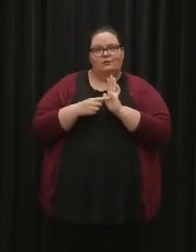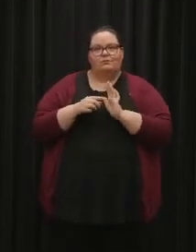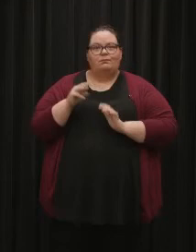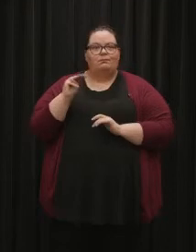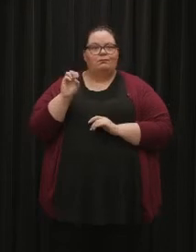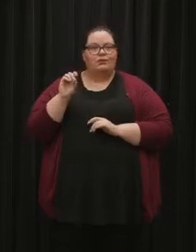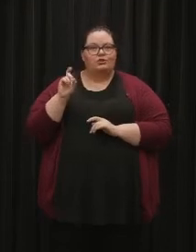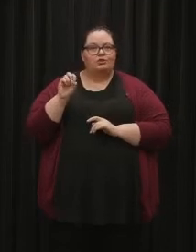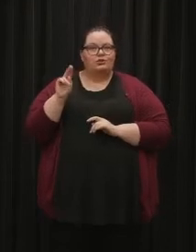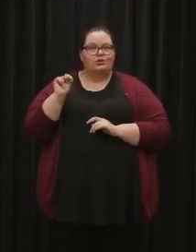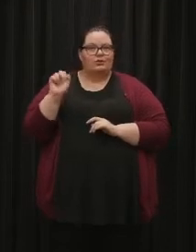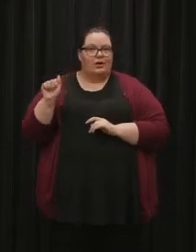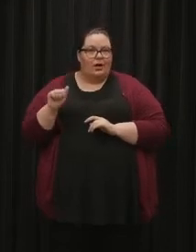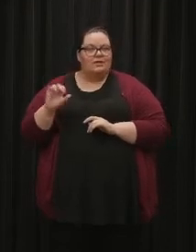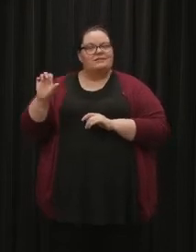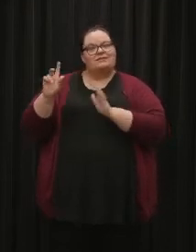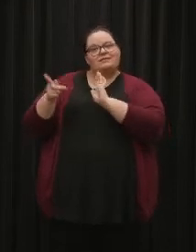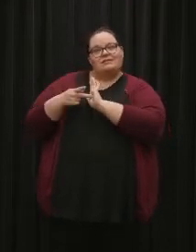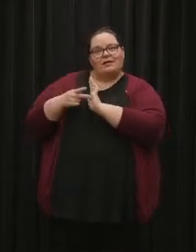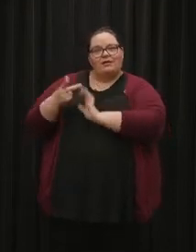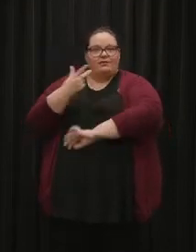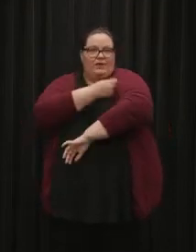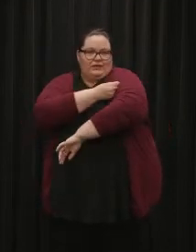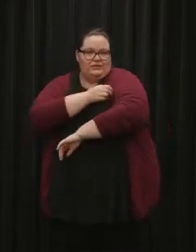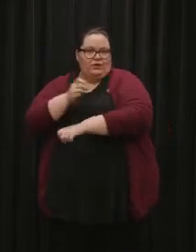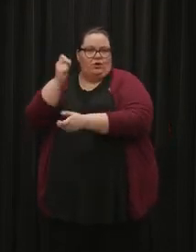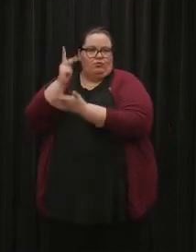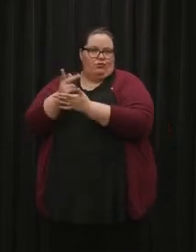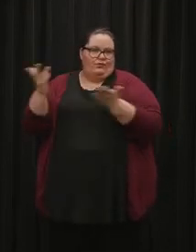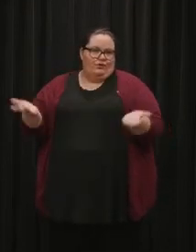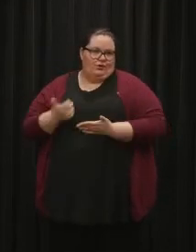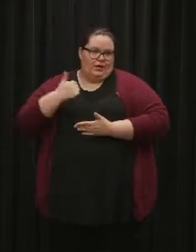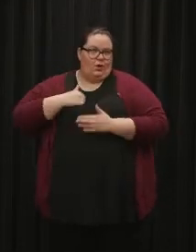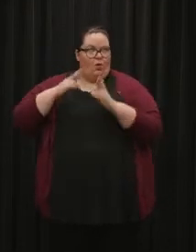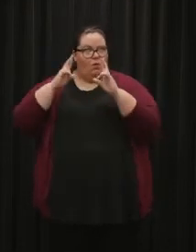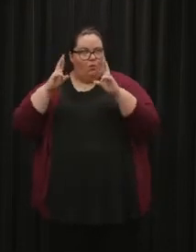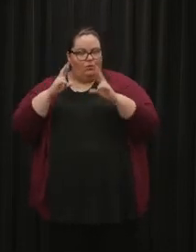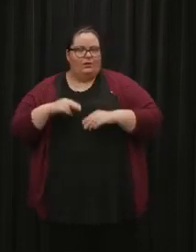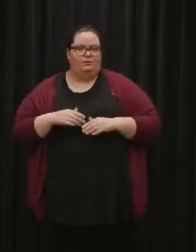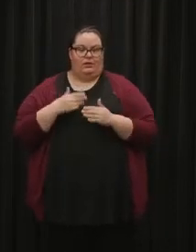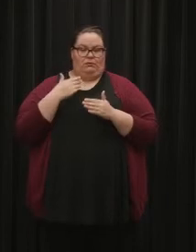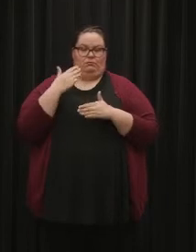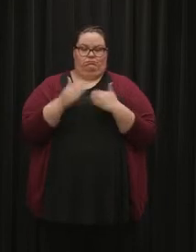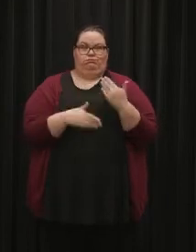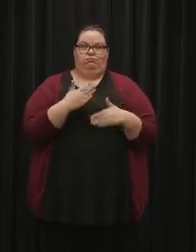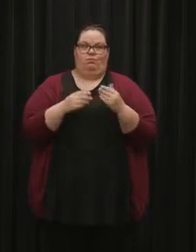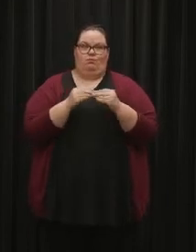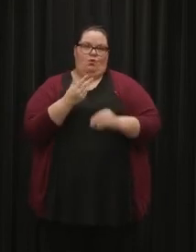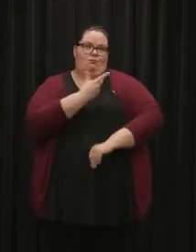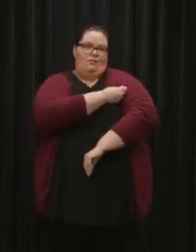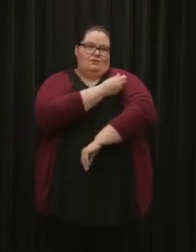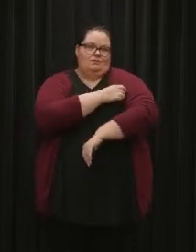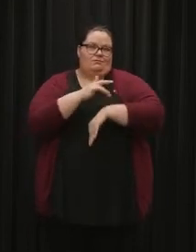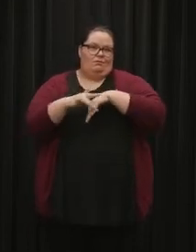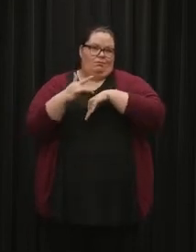that are expected to be approved for use in Canada very soon. This will help speed up access to all.